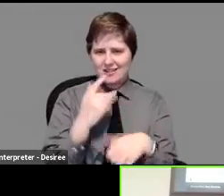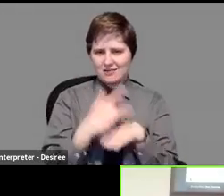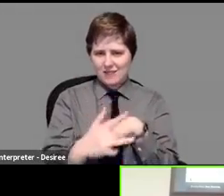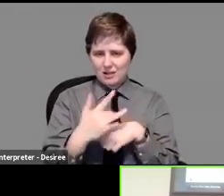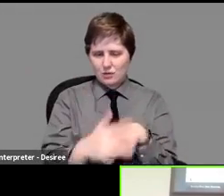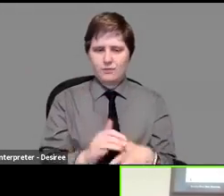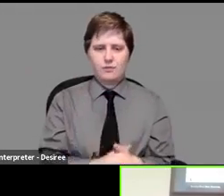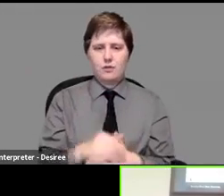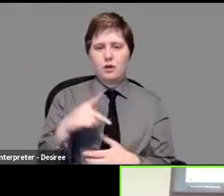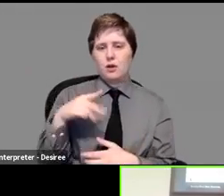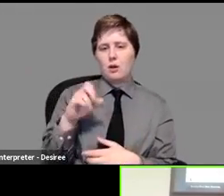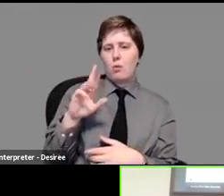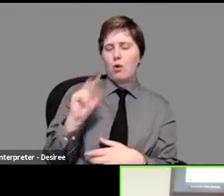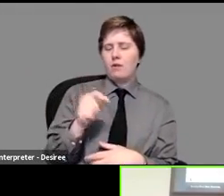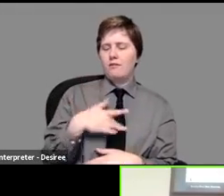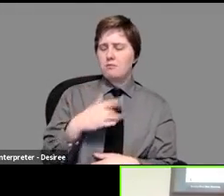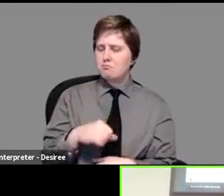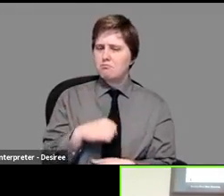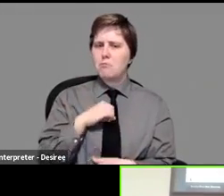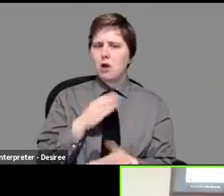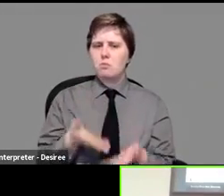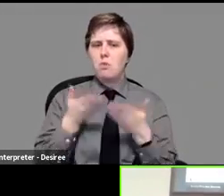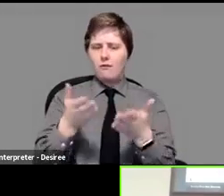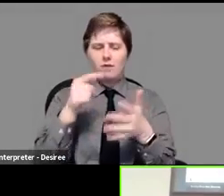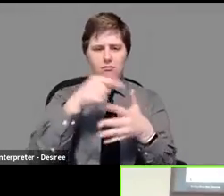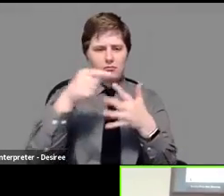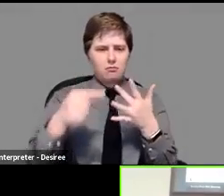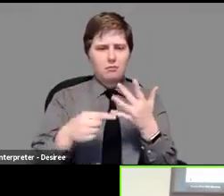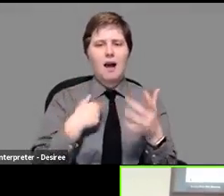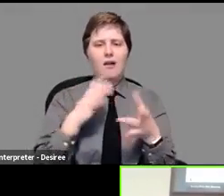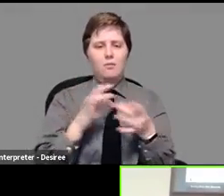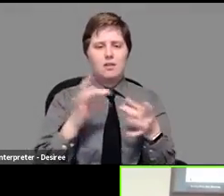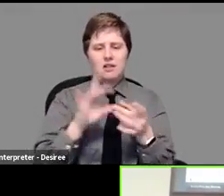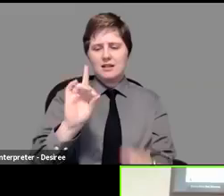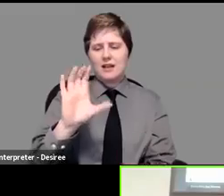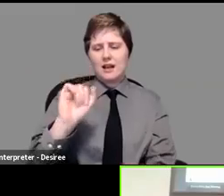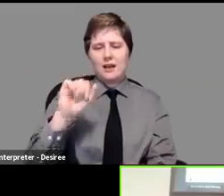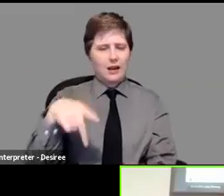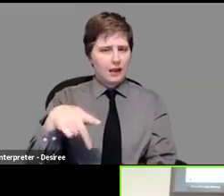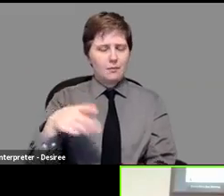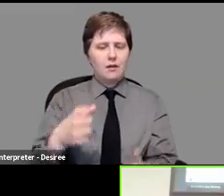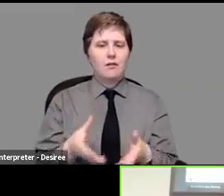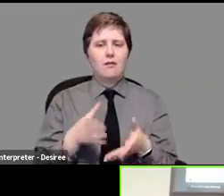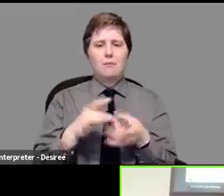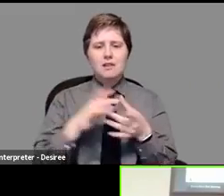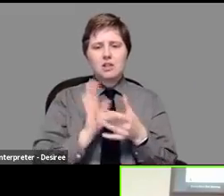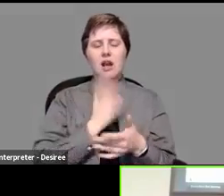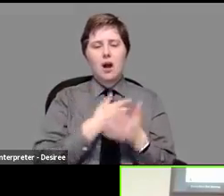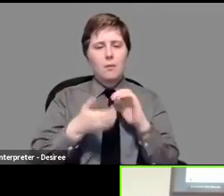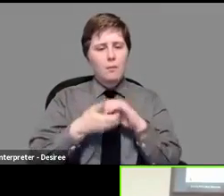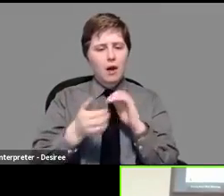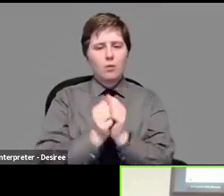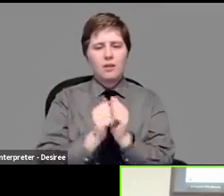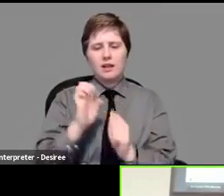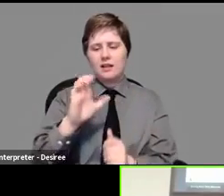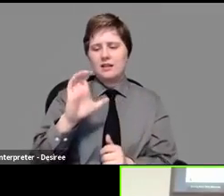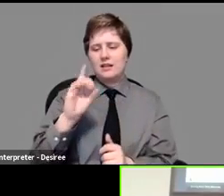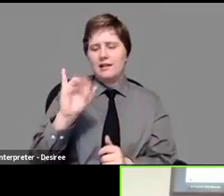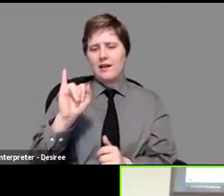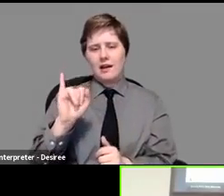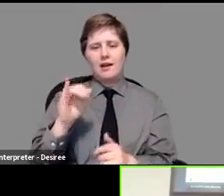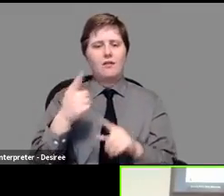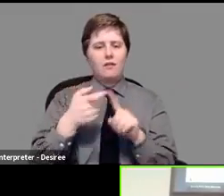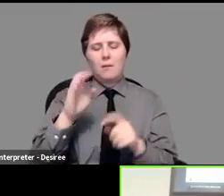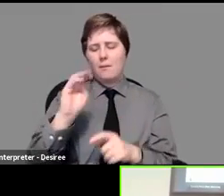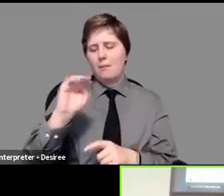So the port kind of prides itself on offering those. I've mentioned DCAP. I've mentioned our partnership with ECDI from a microlending